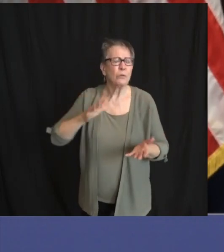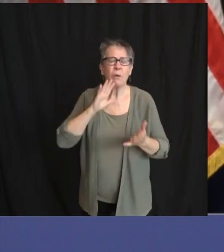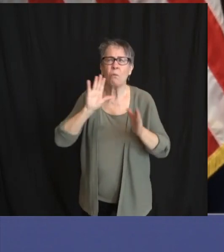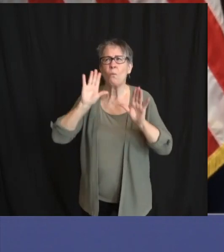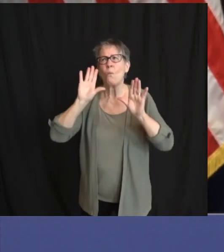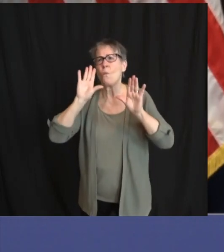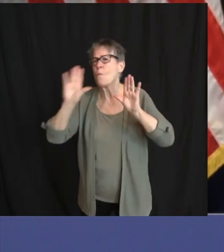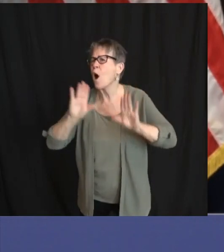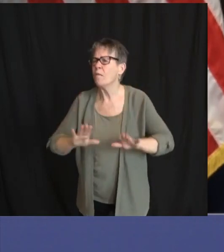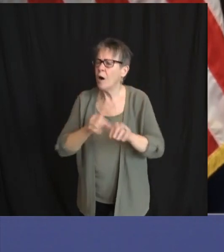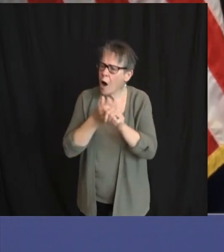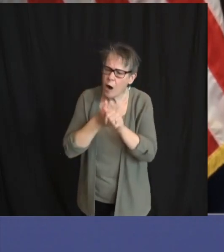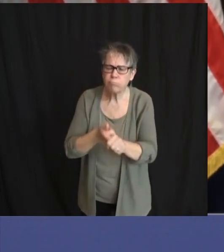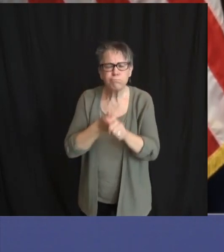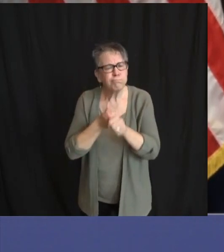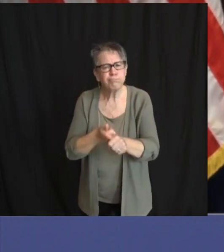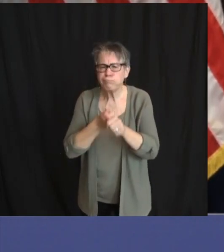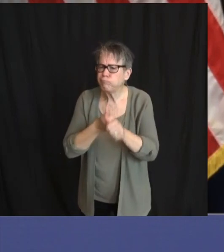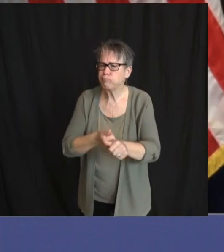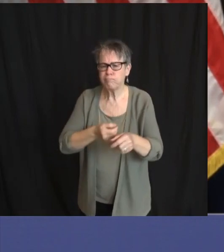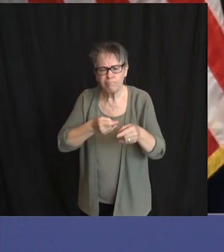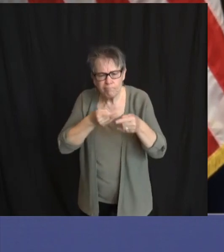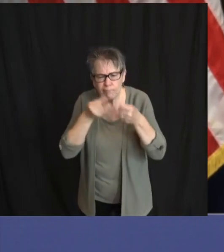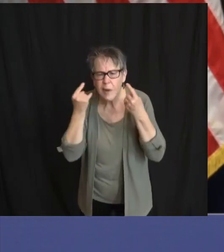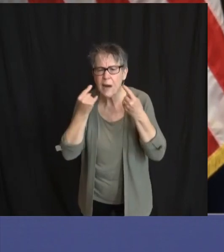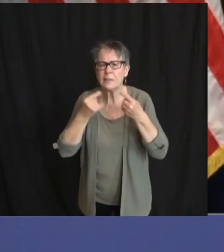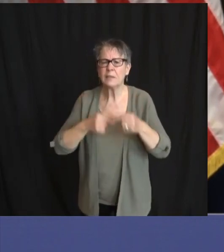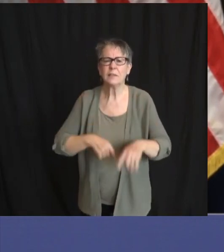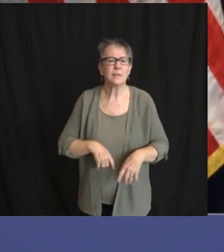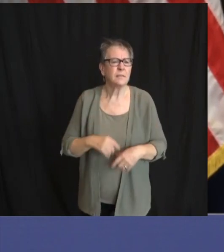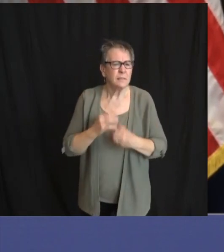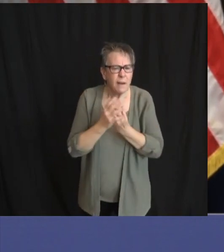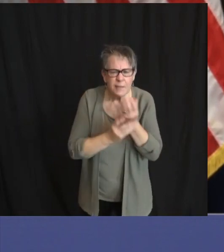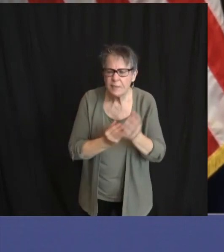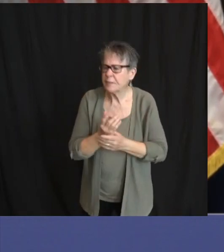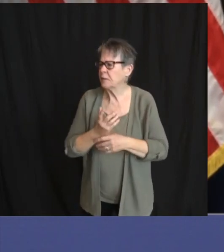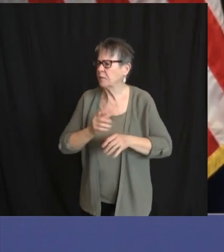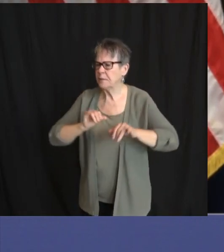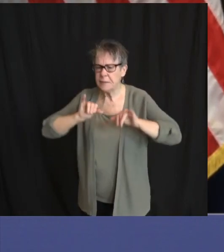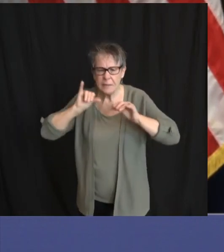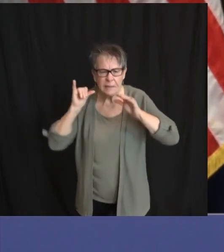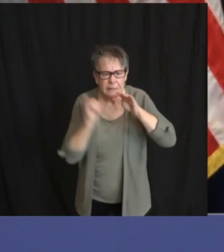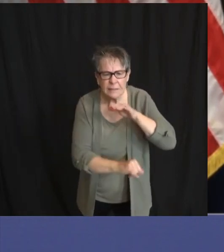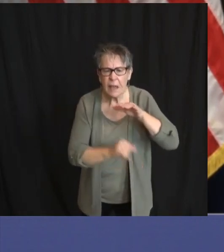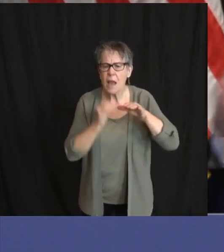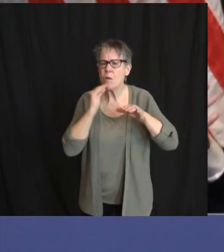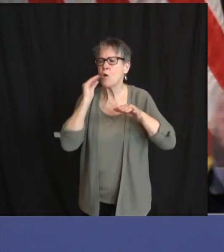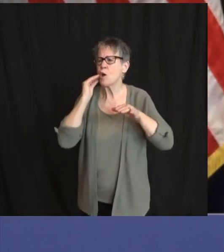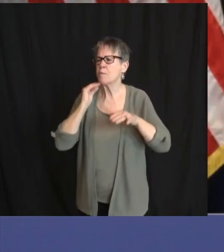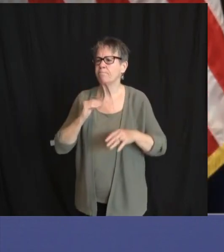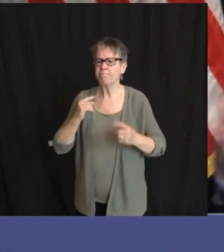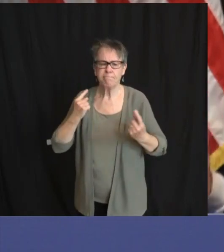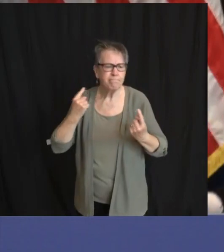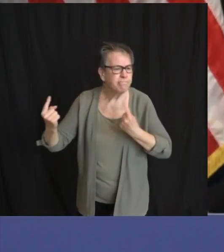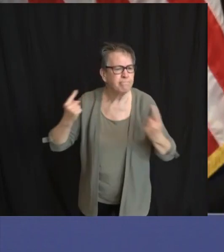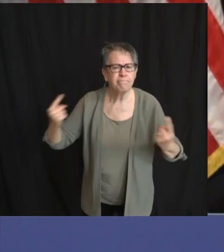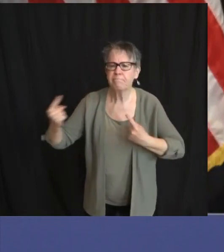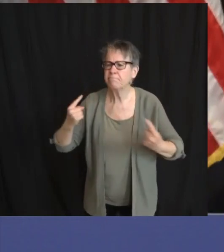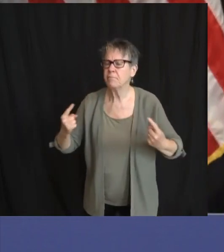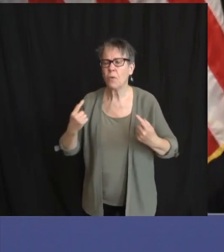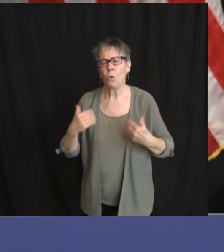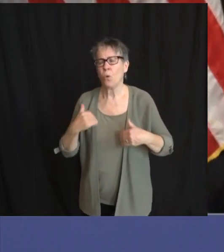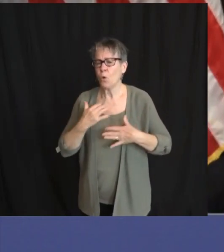those are other data points. Those are other facts that we'll be looking at. But if folks do that, then we'll have a little bit ability to take some steam out